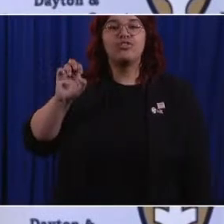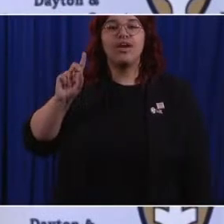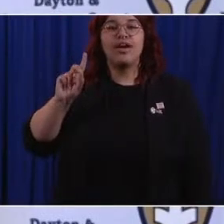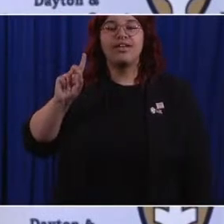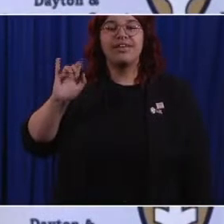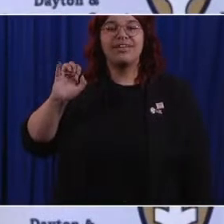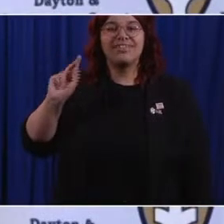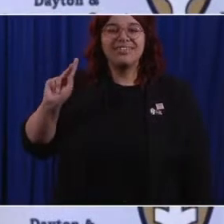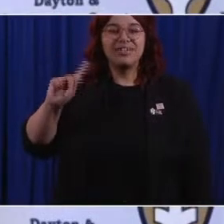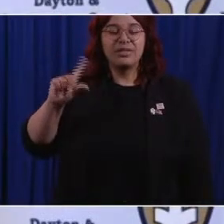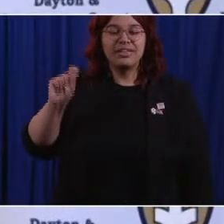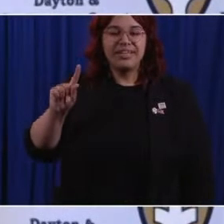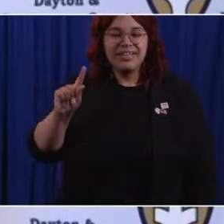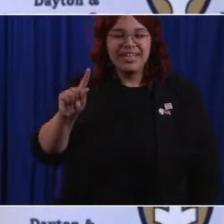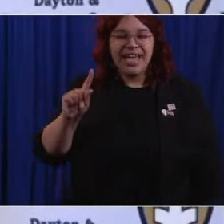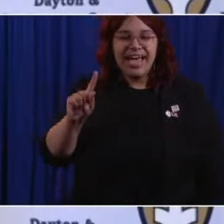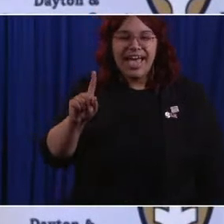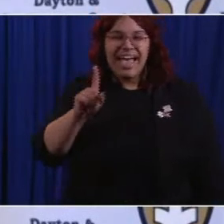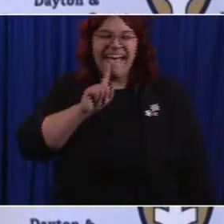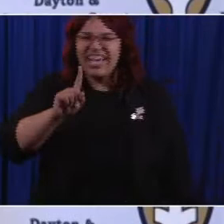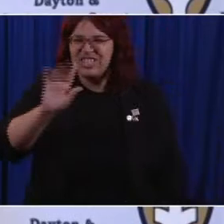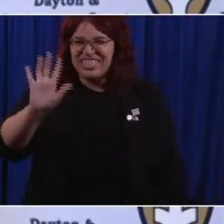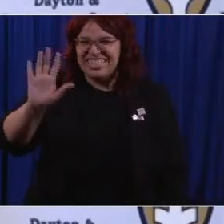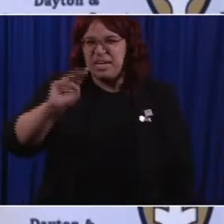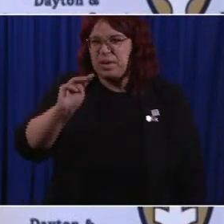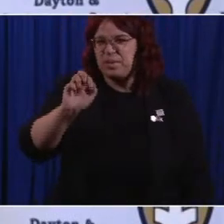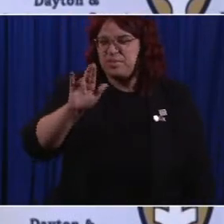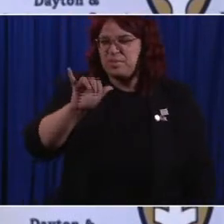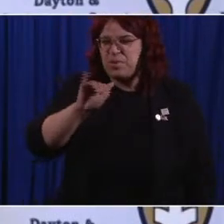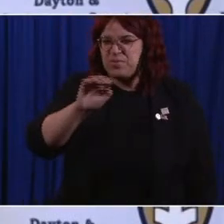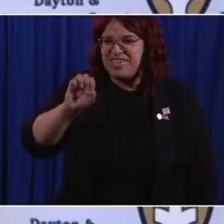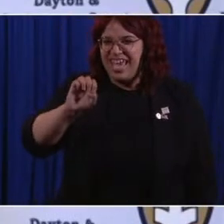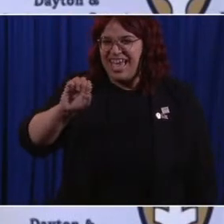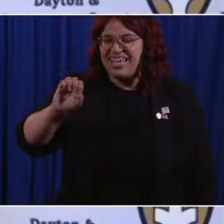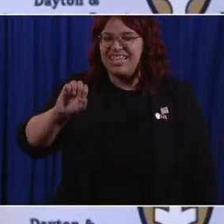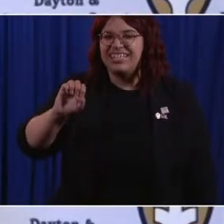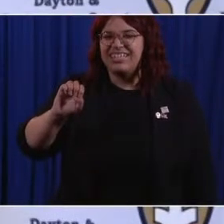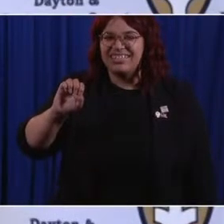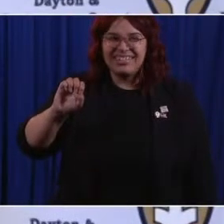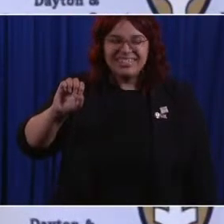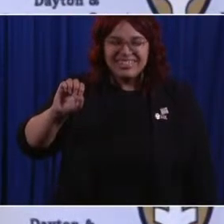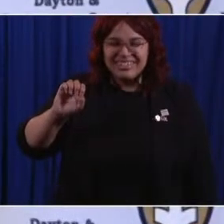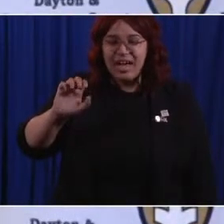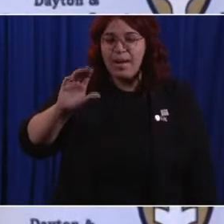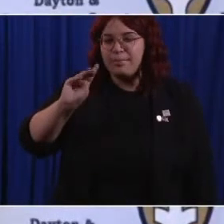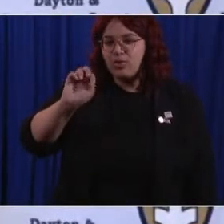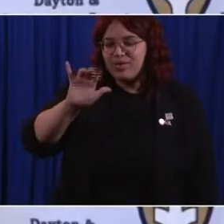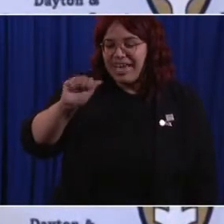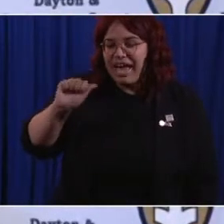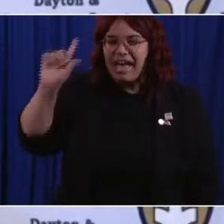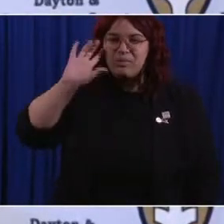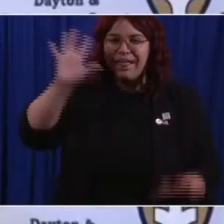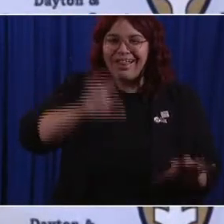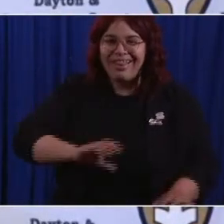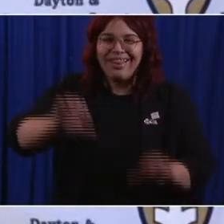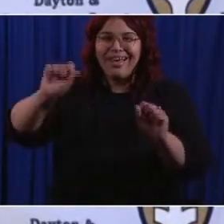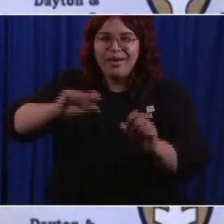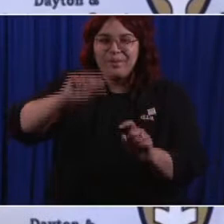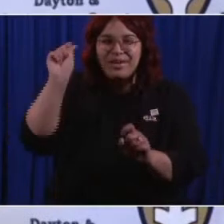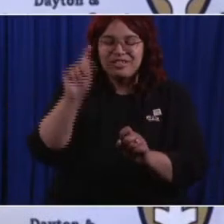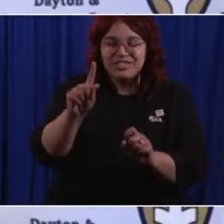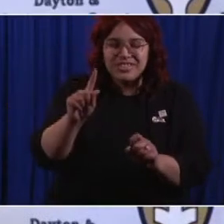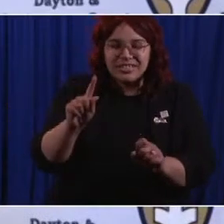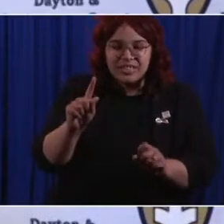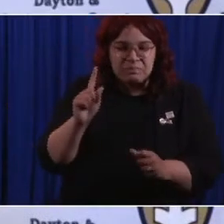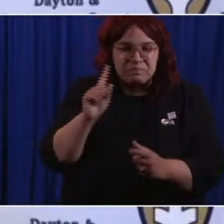Actually, it's going to come from Maria Durant with WSYX. Jeff has let me ask this question, and this is a question to the